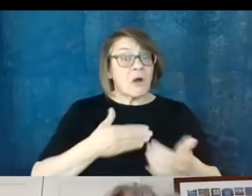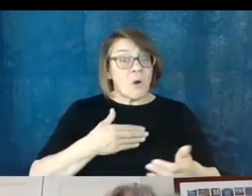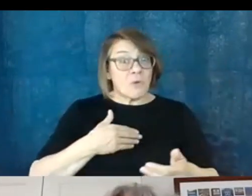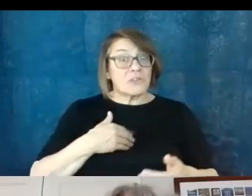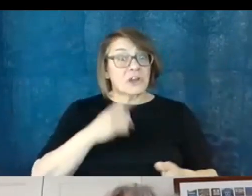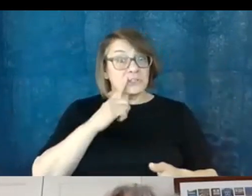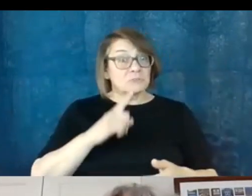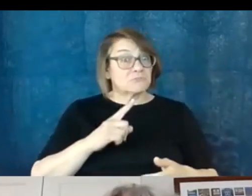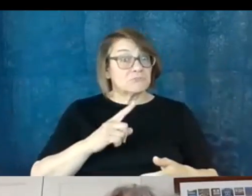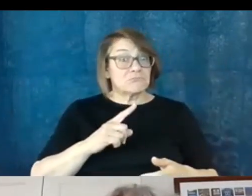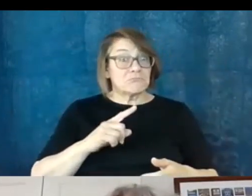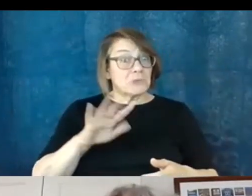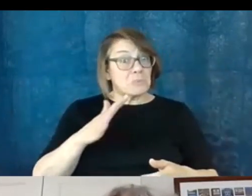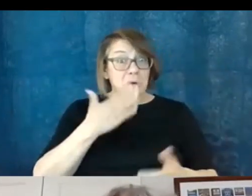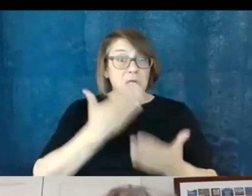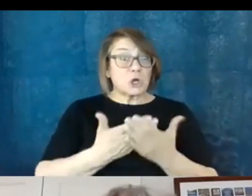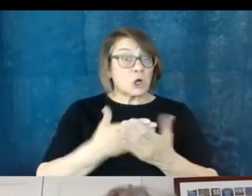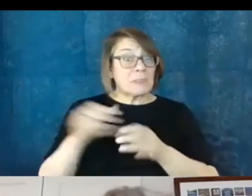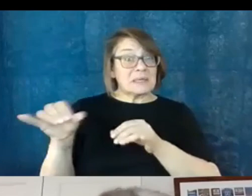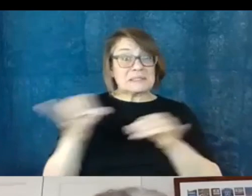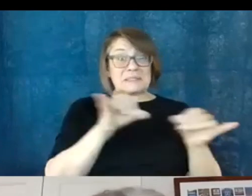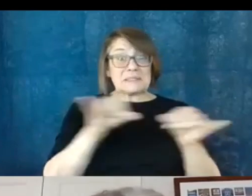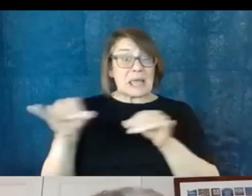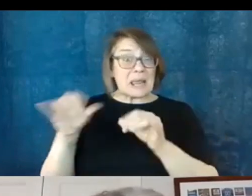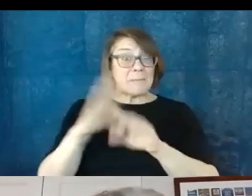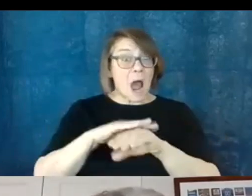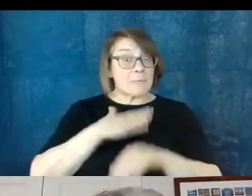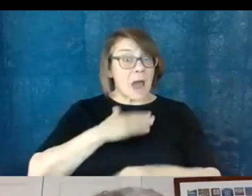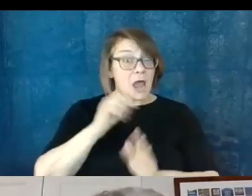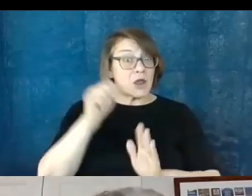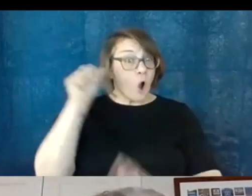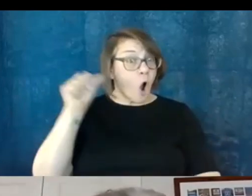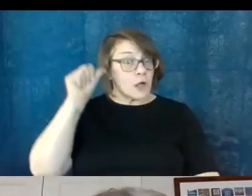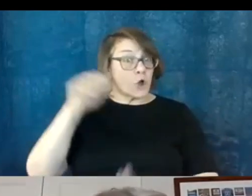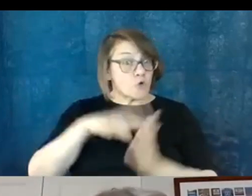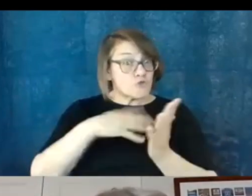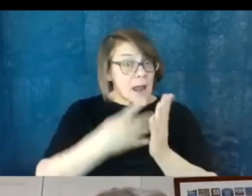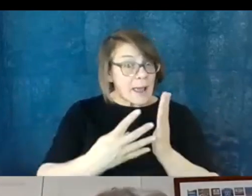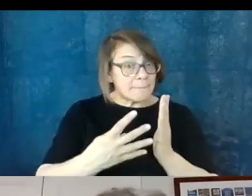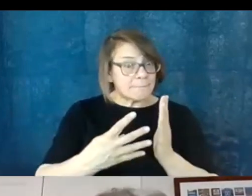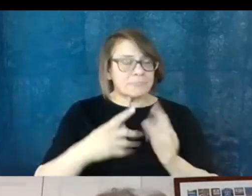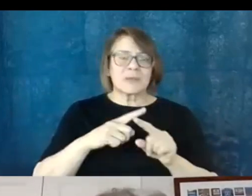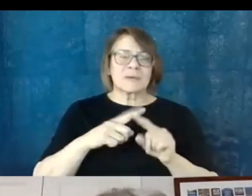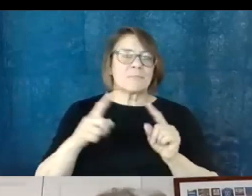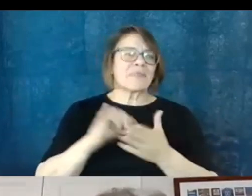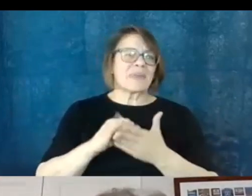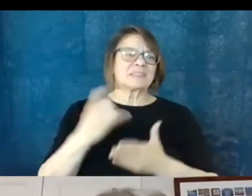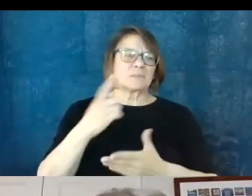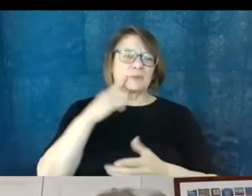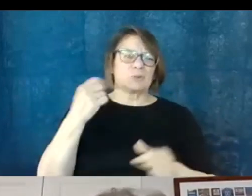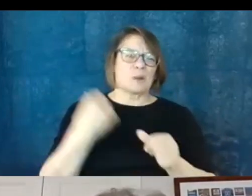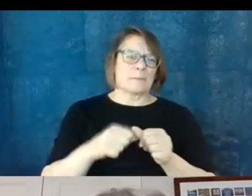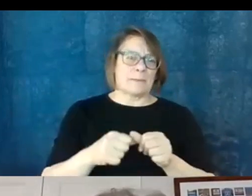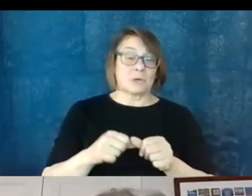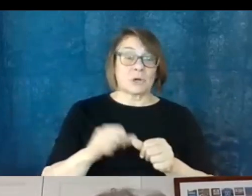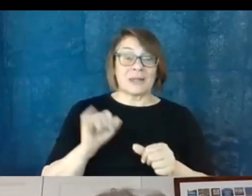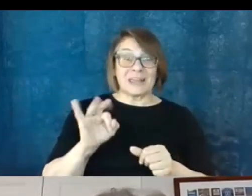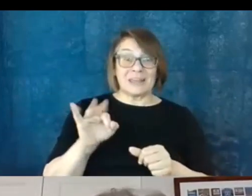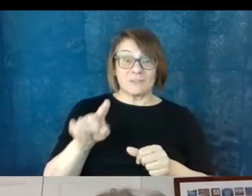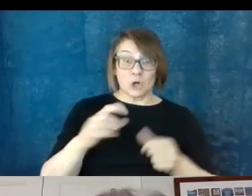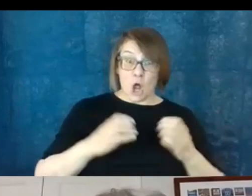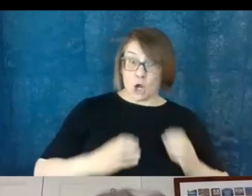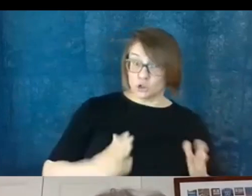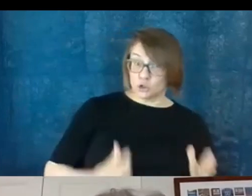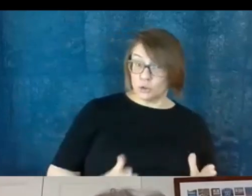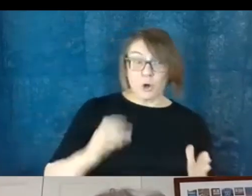cochlear implants are pretty much the same on the audiogram. So that's definitely something to keep in mind if you're a consumer or if you're